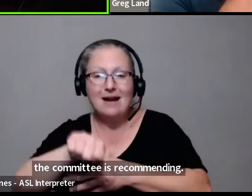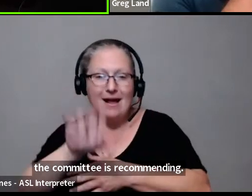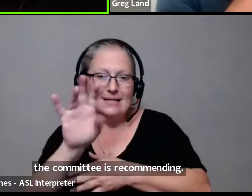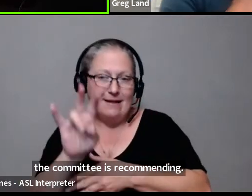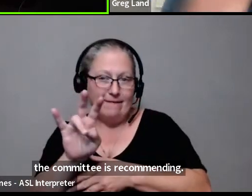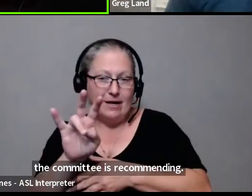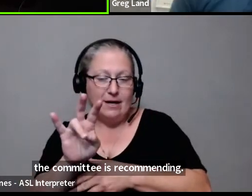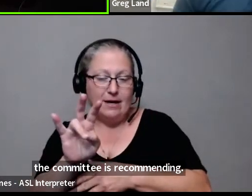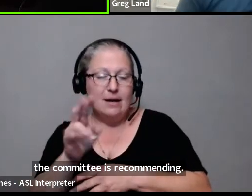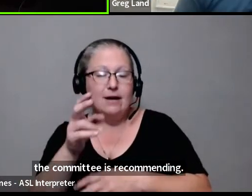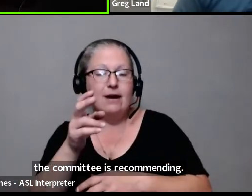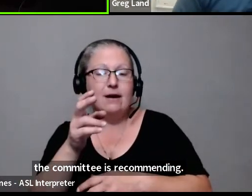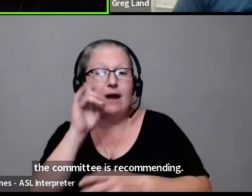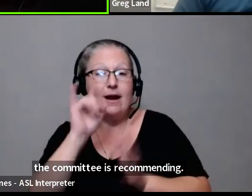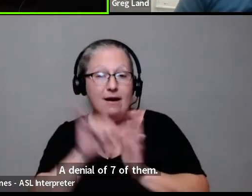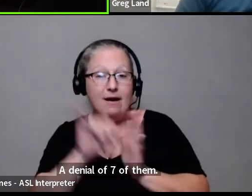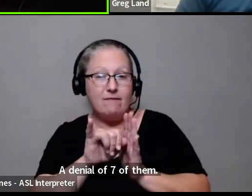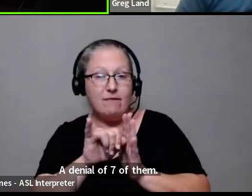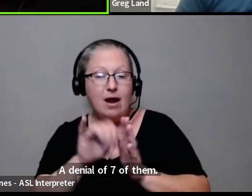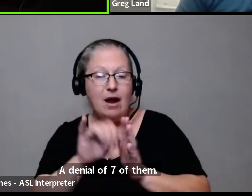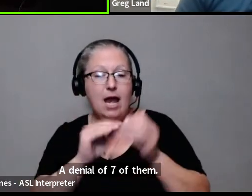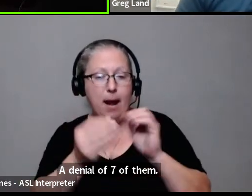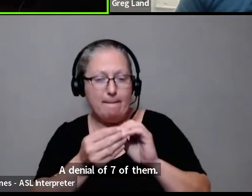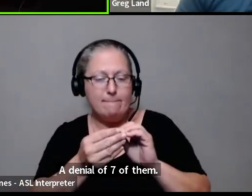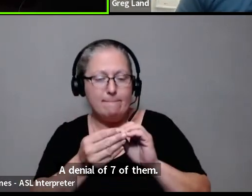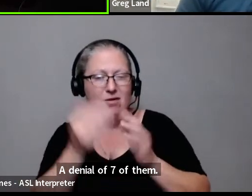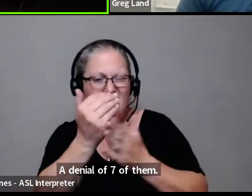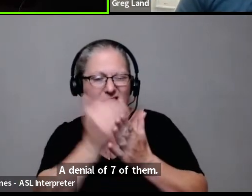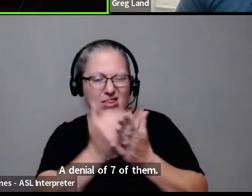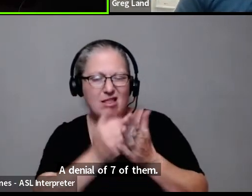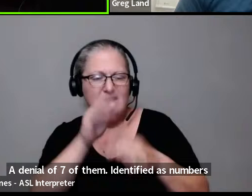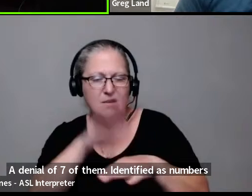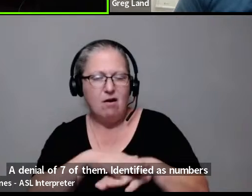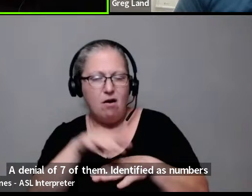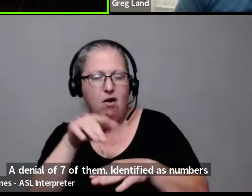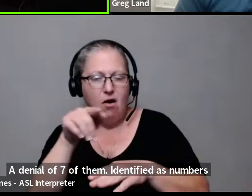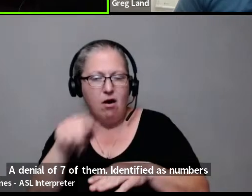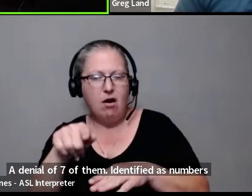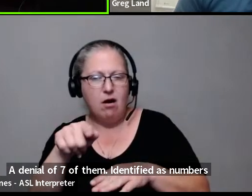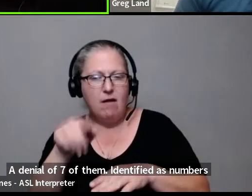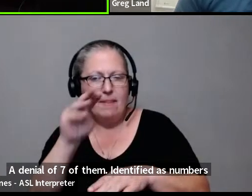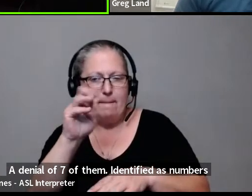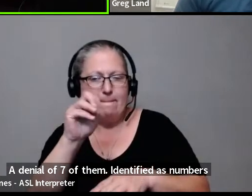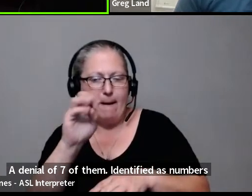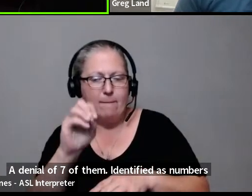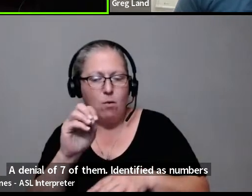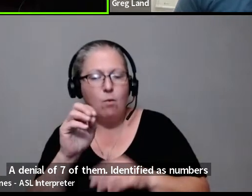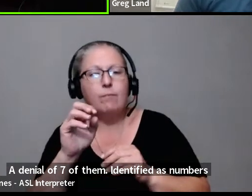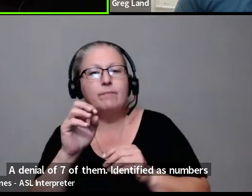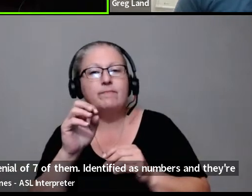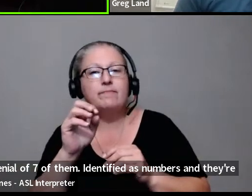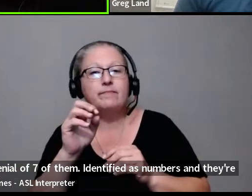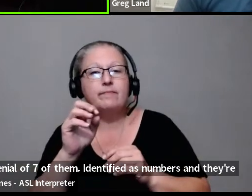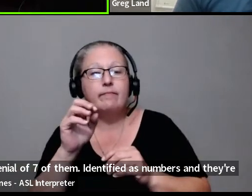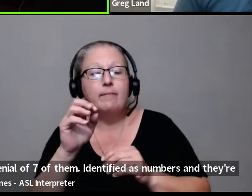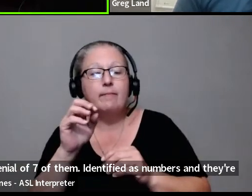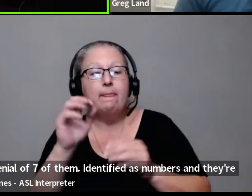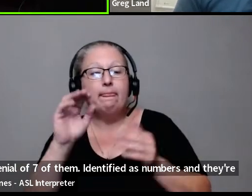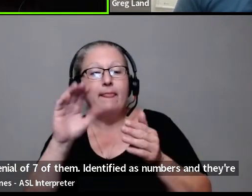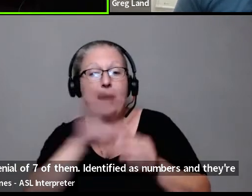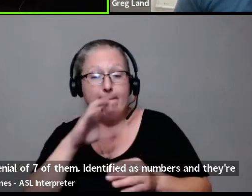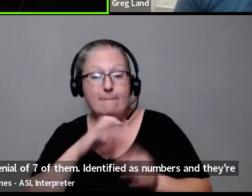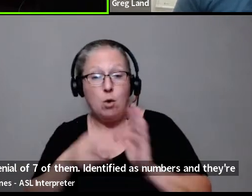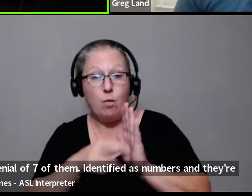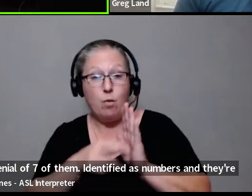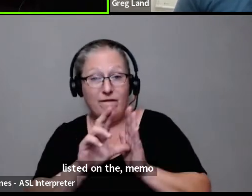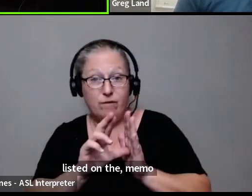them, identified as numbers, and they're listed on the memo. The committee